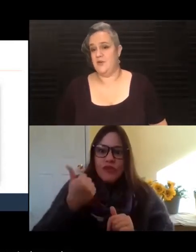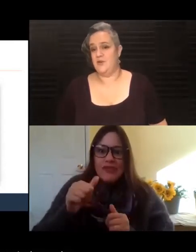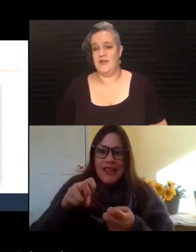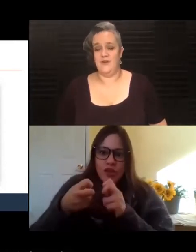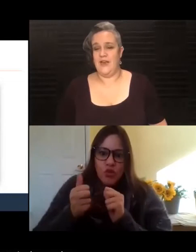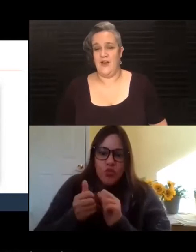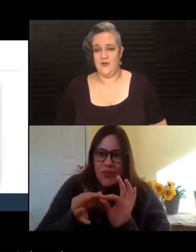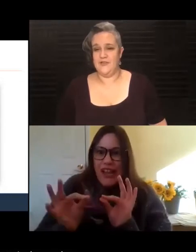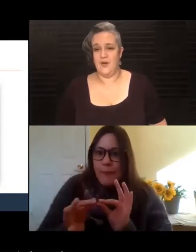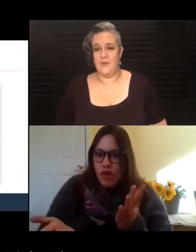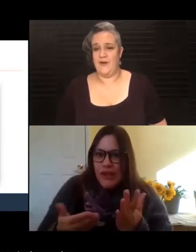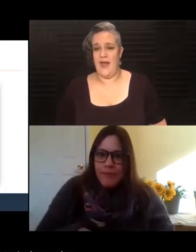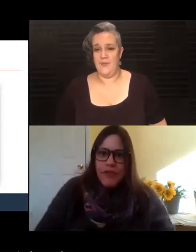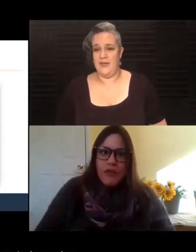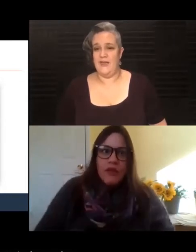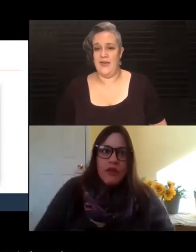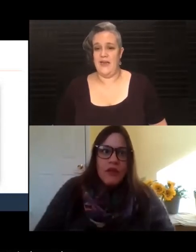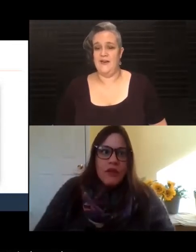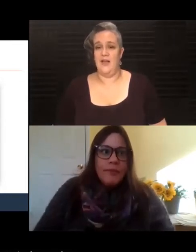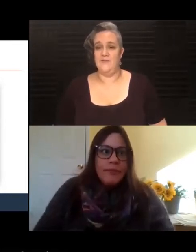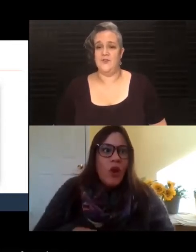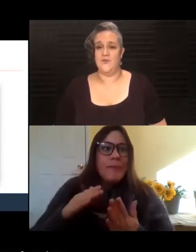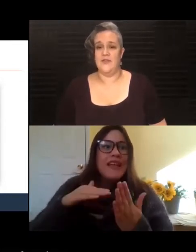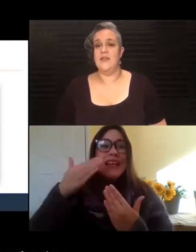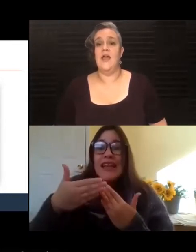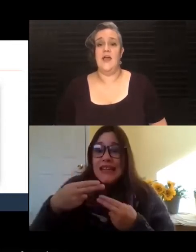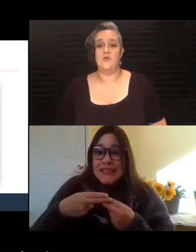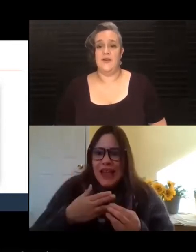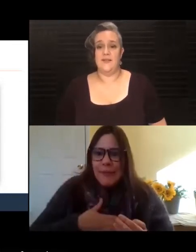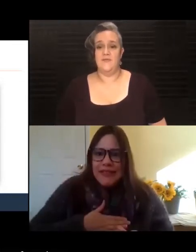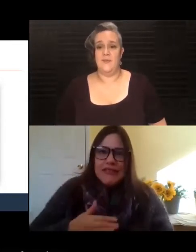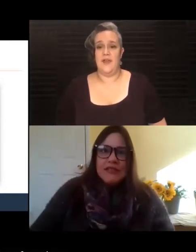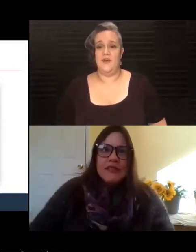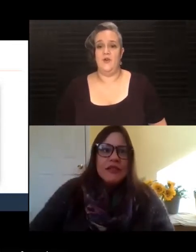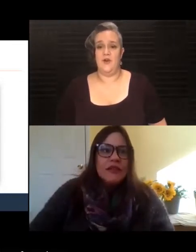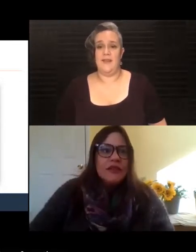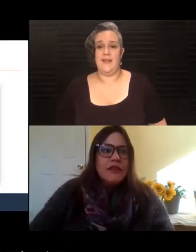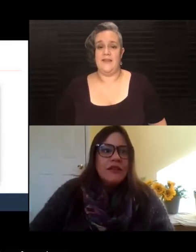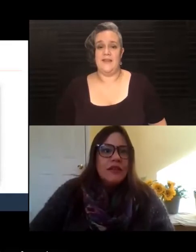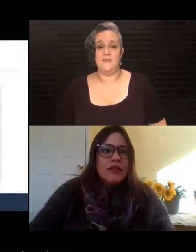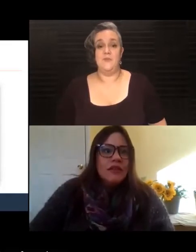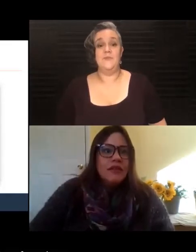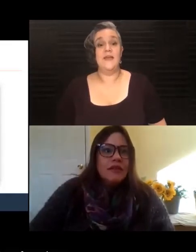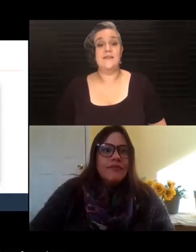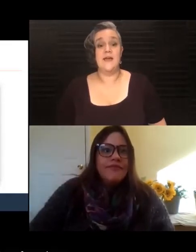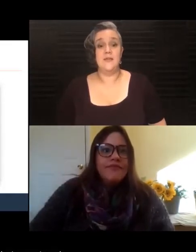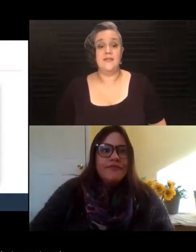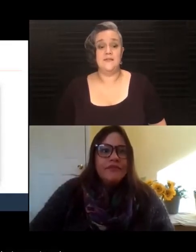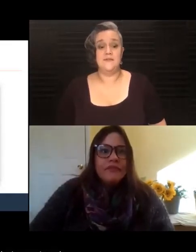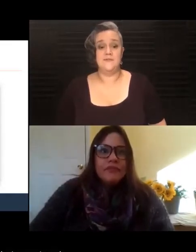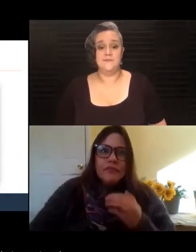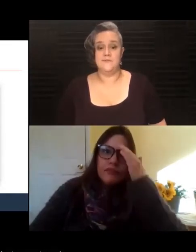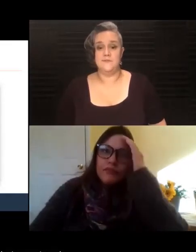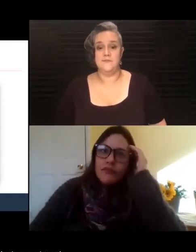those typical everyday errors that are bound to happen in any kind of live service, and correct them from there in order to make that accessible. Next slide,